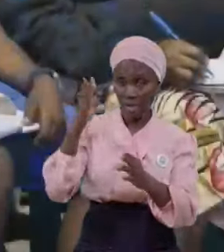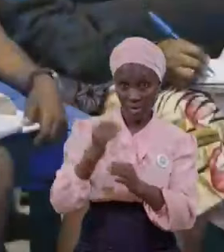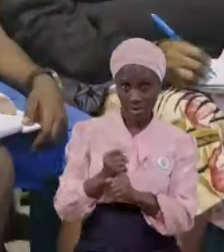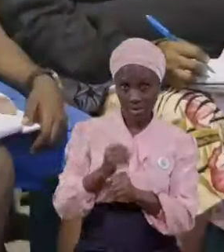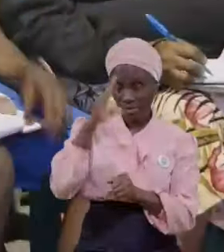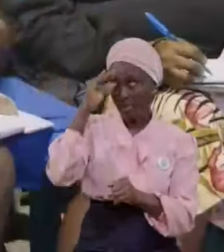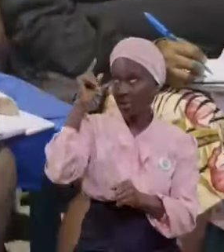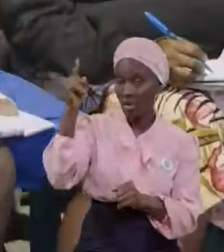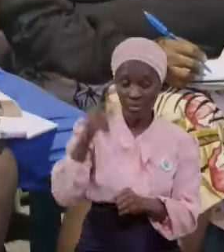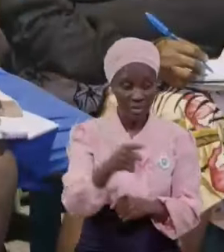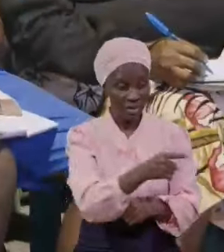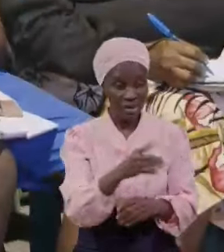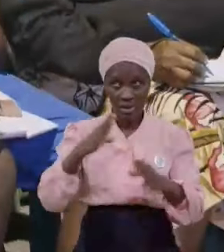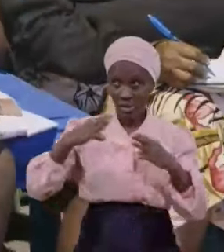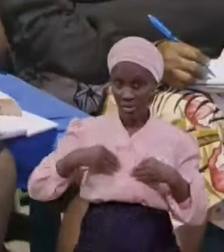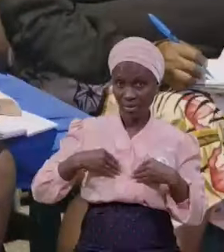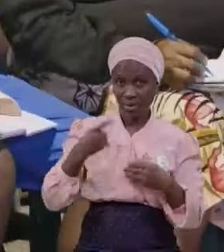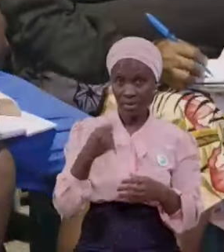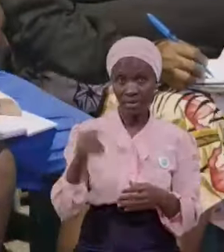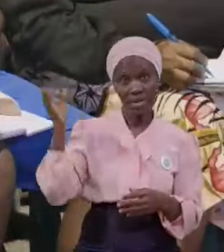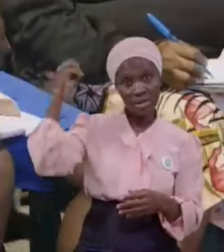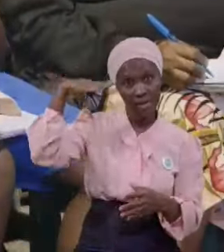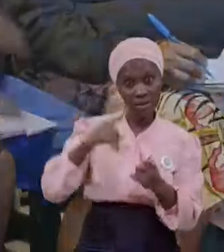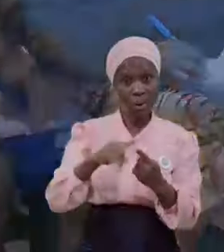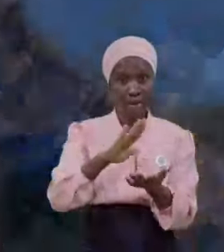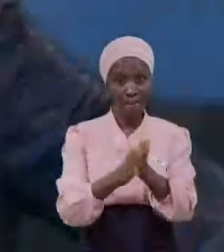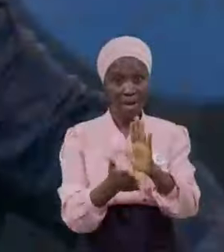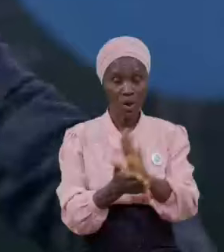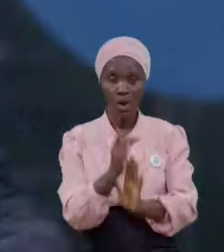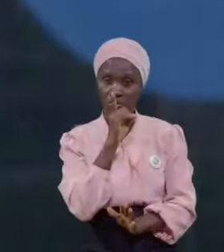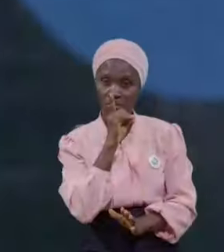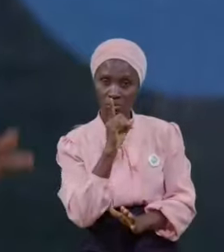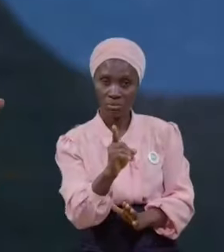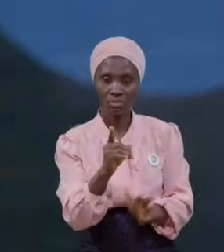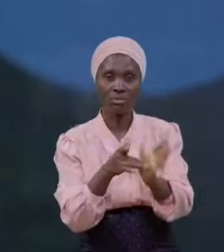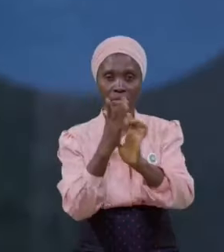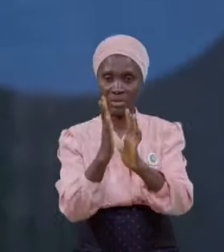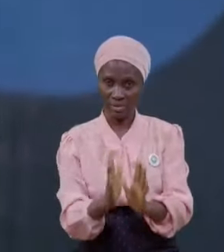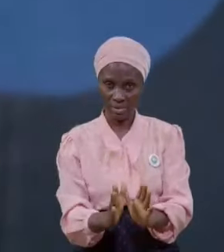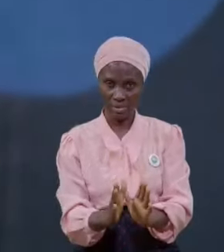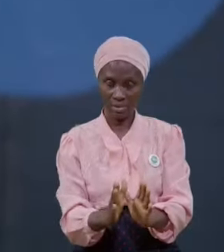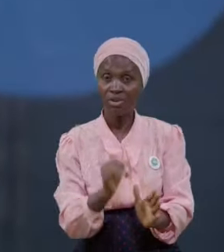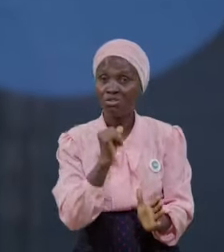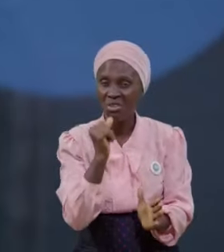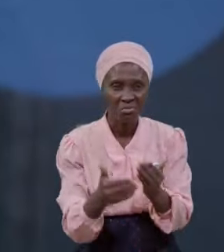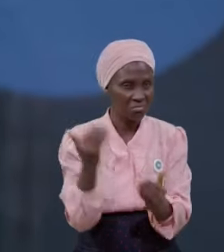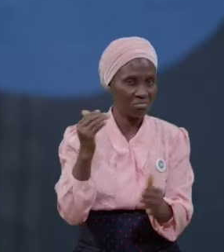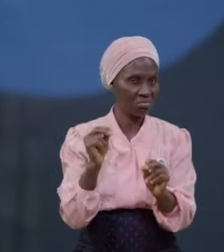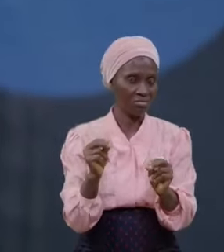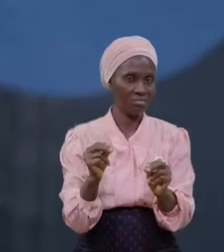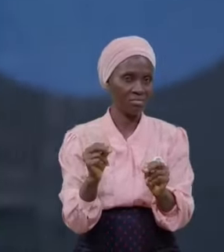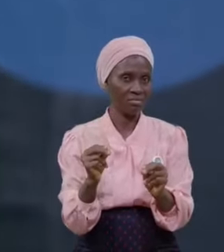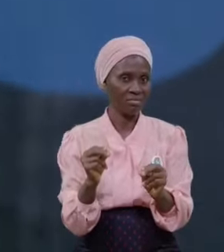become actual Christians. Not almost, The cross is there.